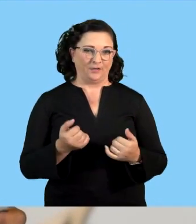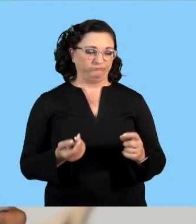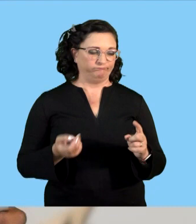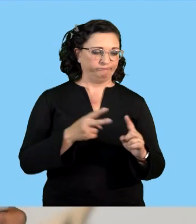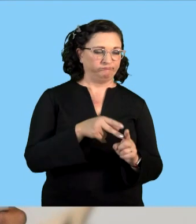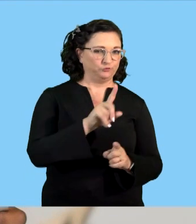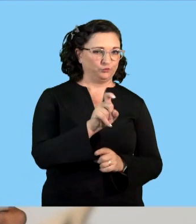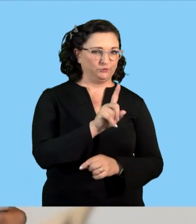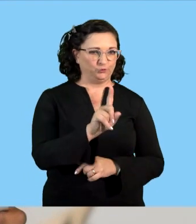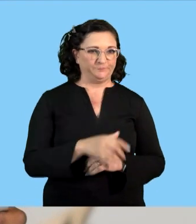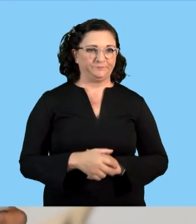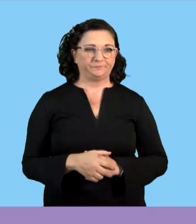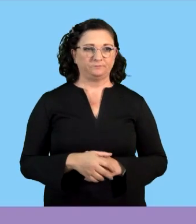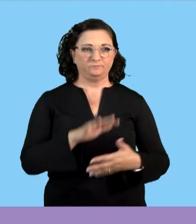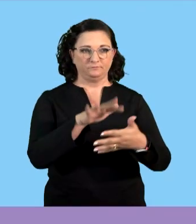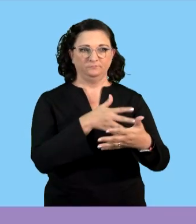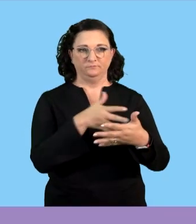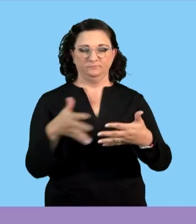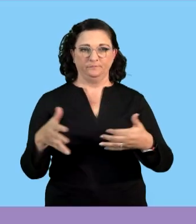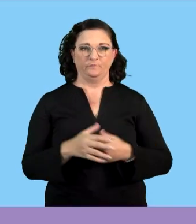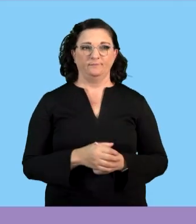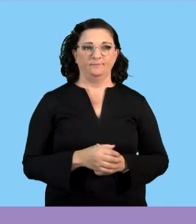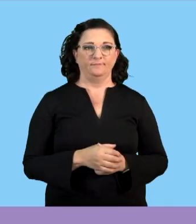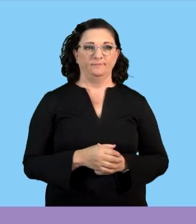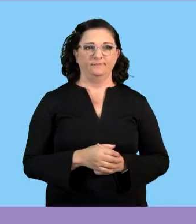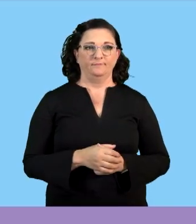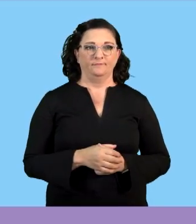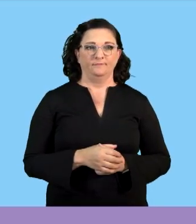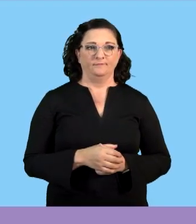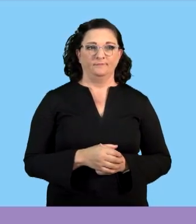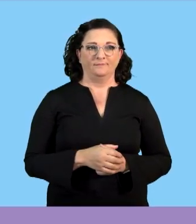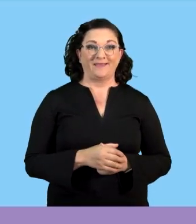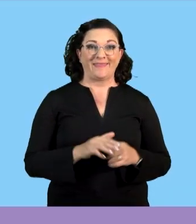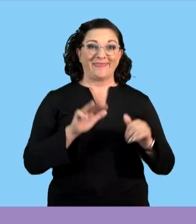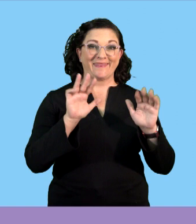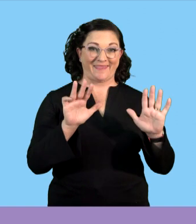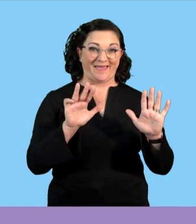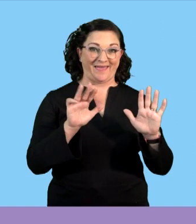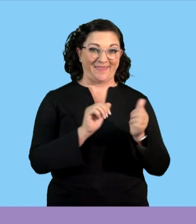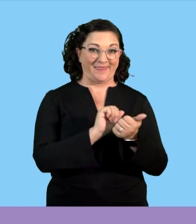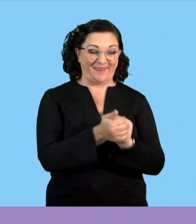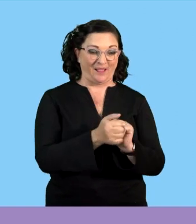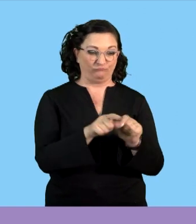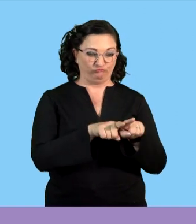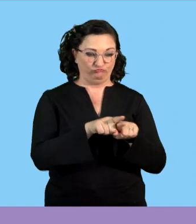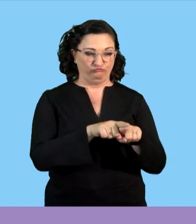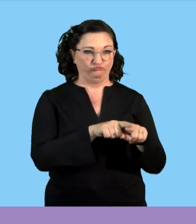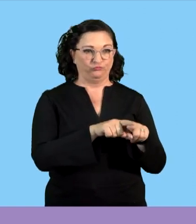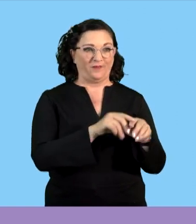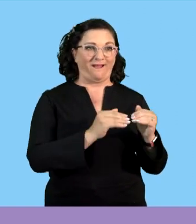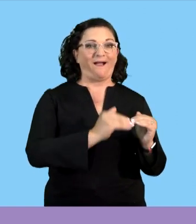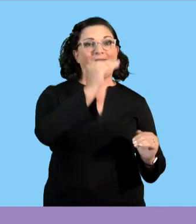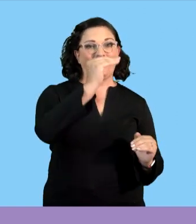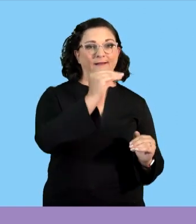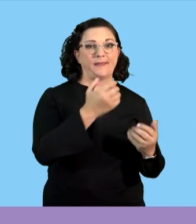application question. It reads, the height and mass of 9 athletics are shown